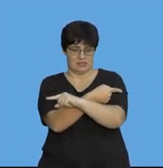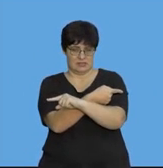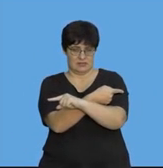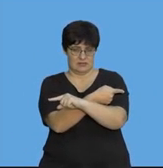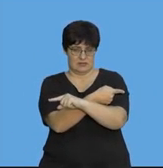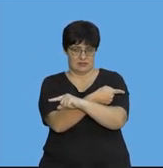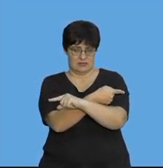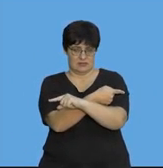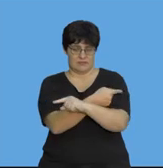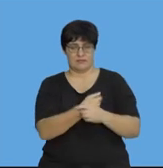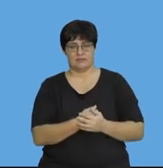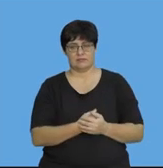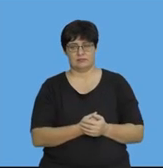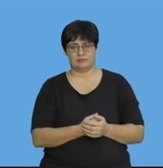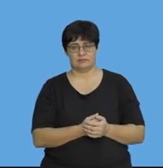opposite